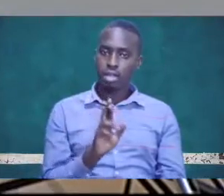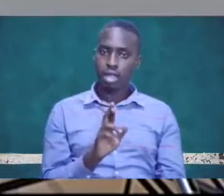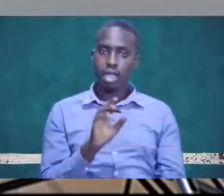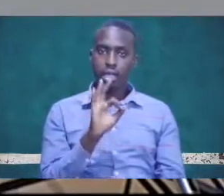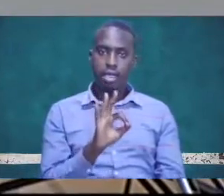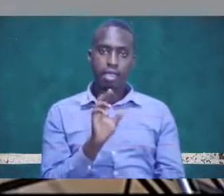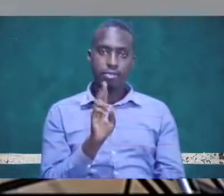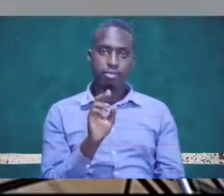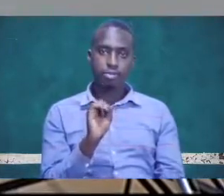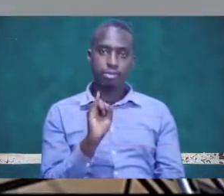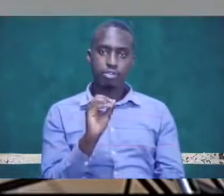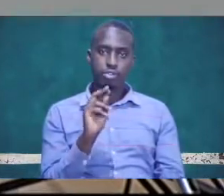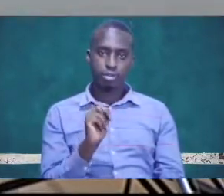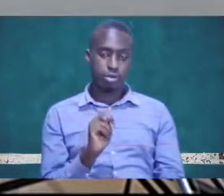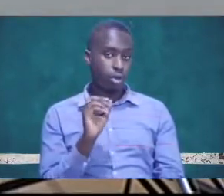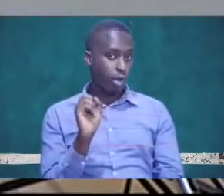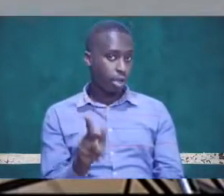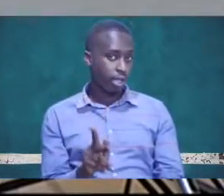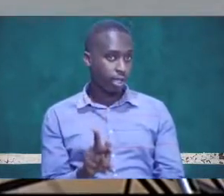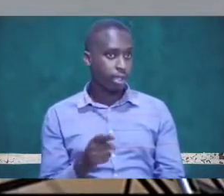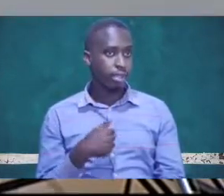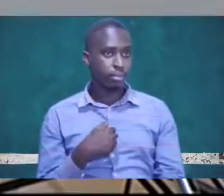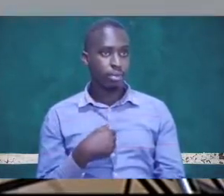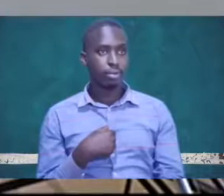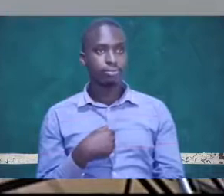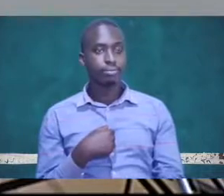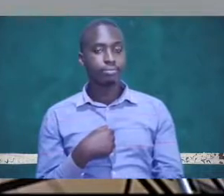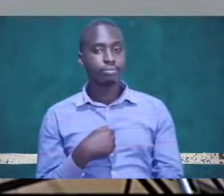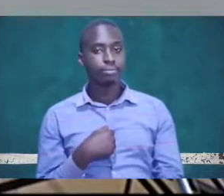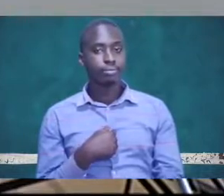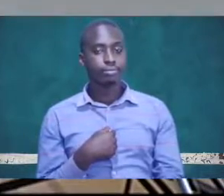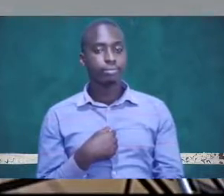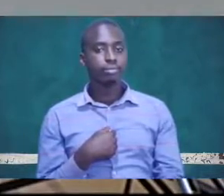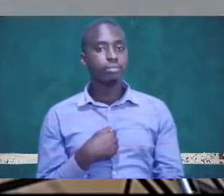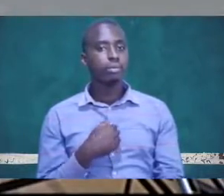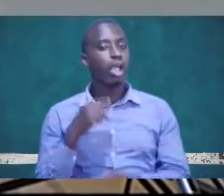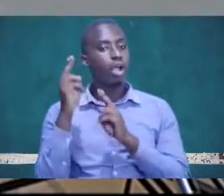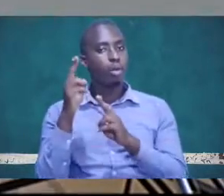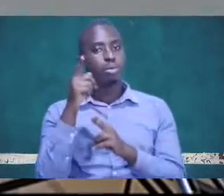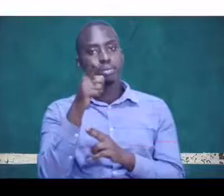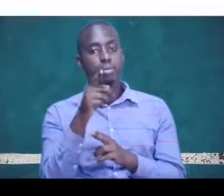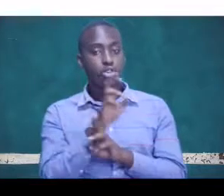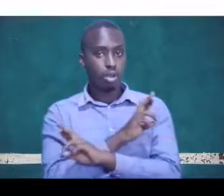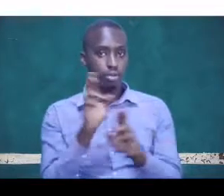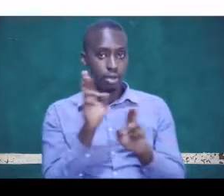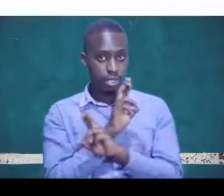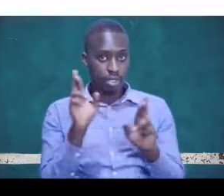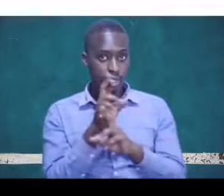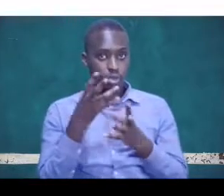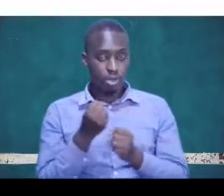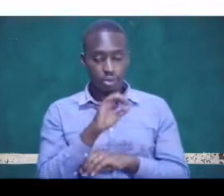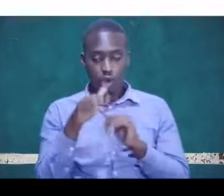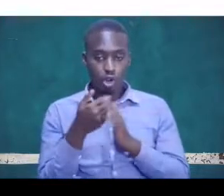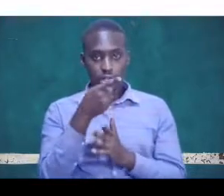nuclear fusion. Okay? So I hope that you are ready to have all of